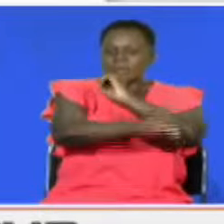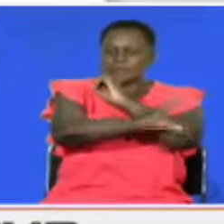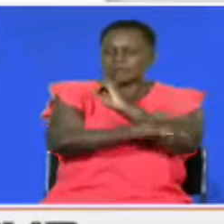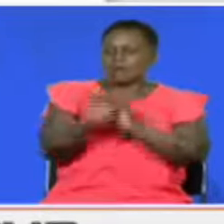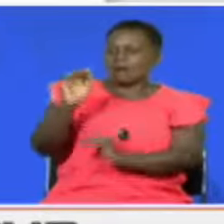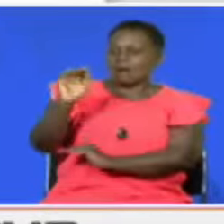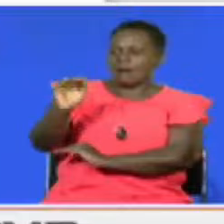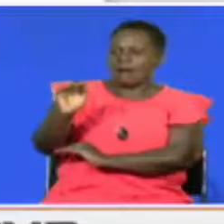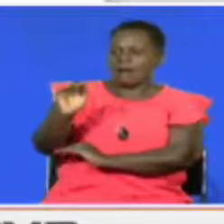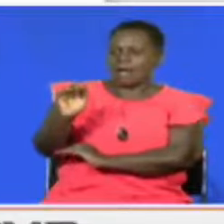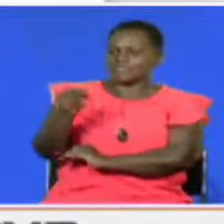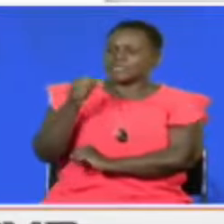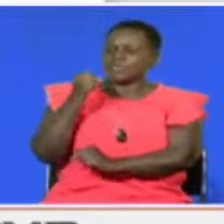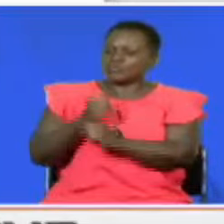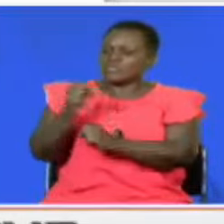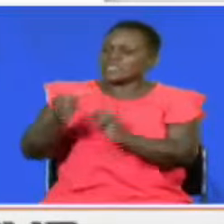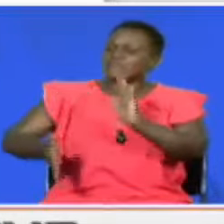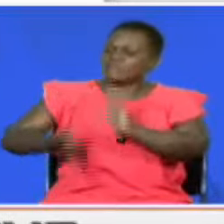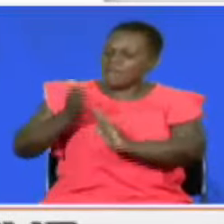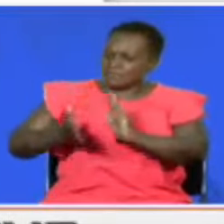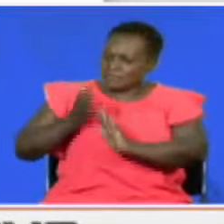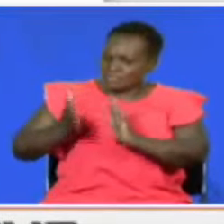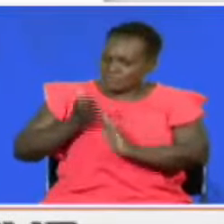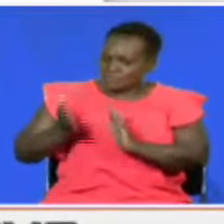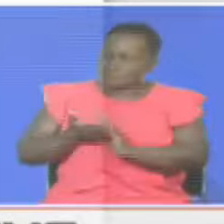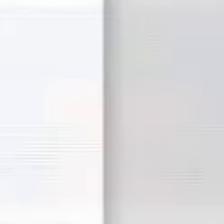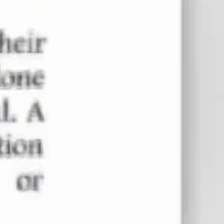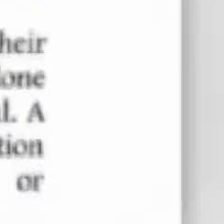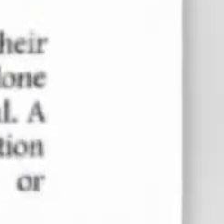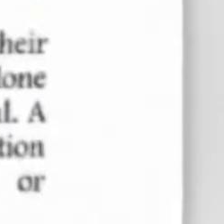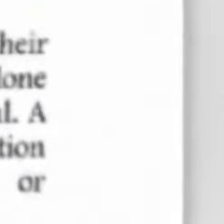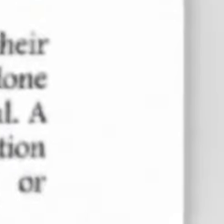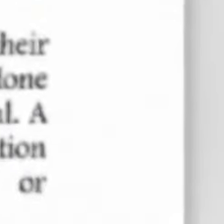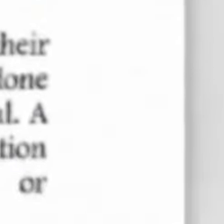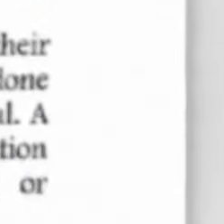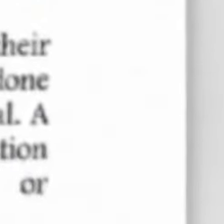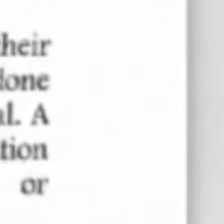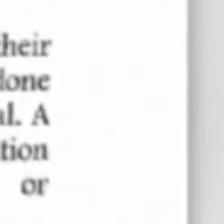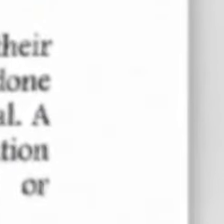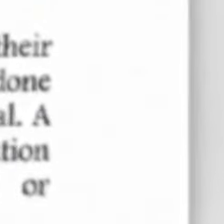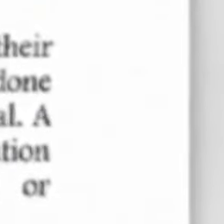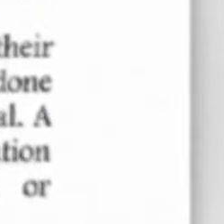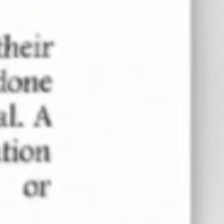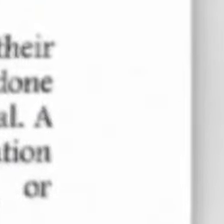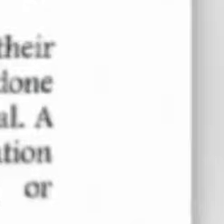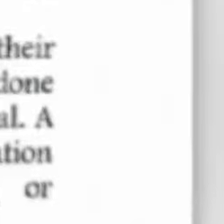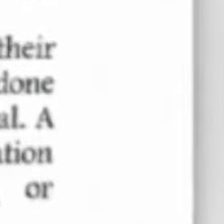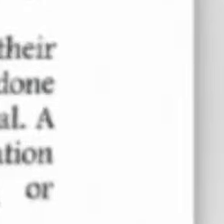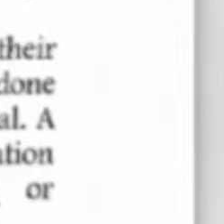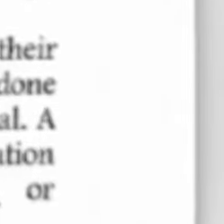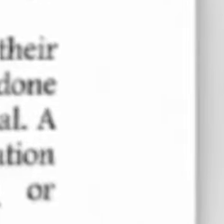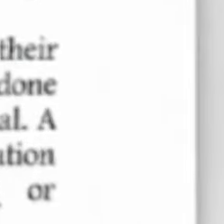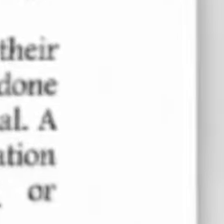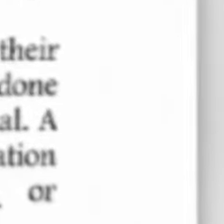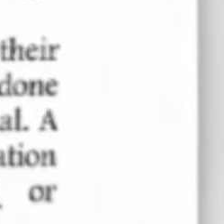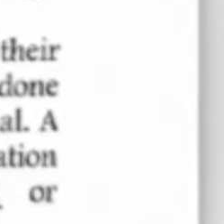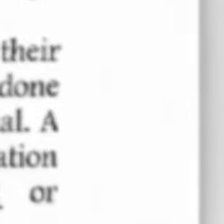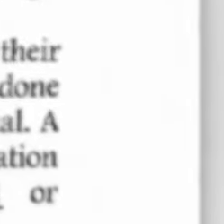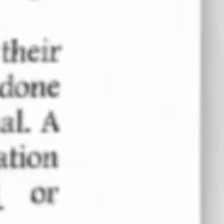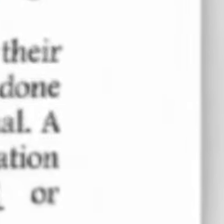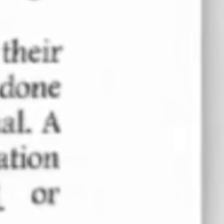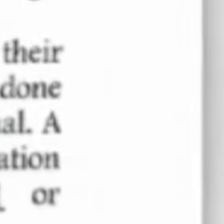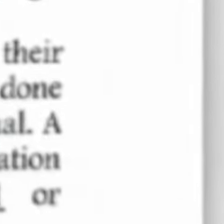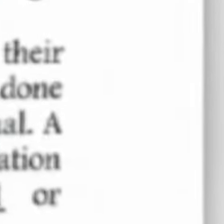been asked to treat the exercise with utmost urgency. The letter states, Section 26 of the Social